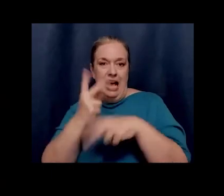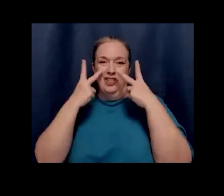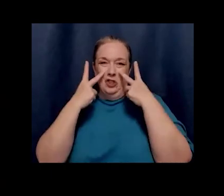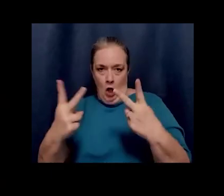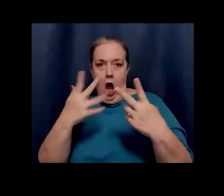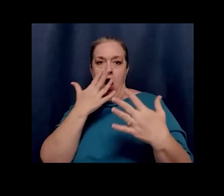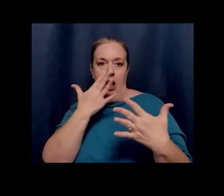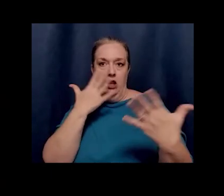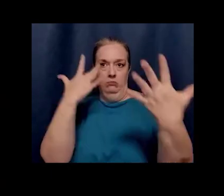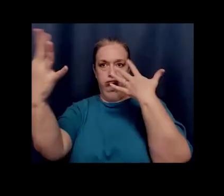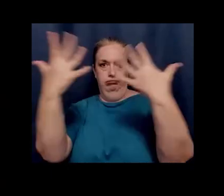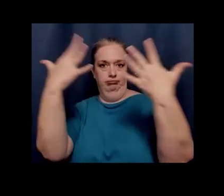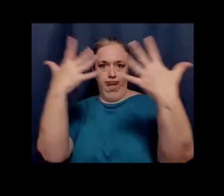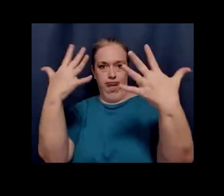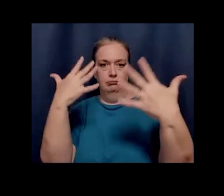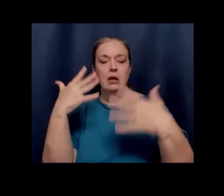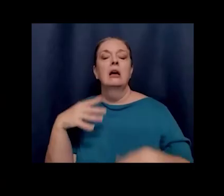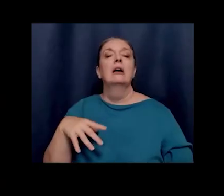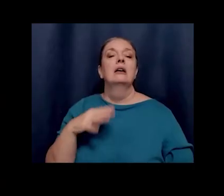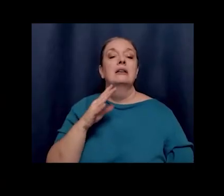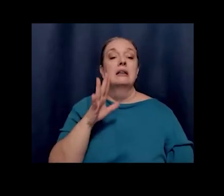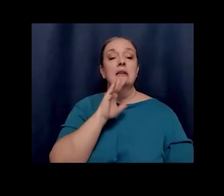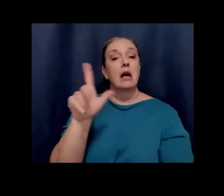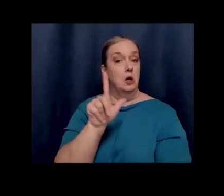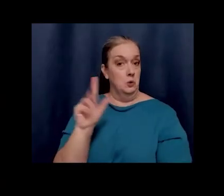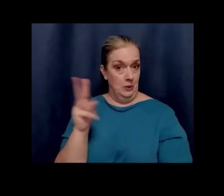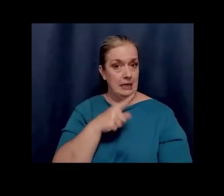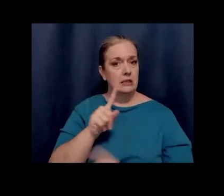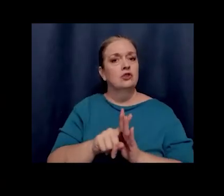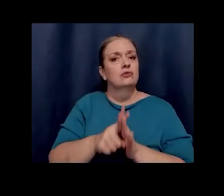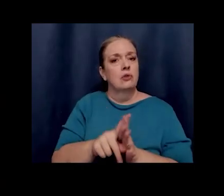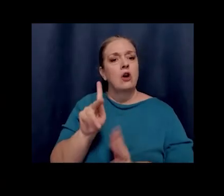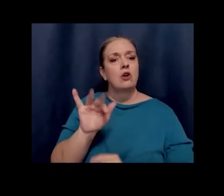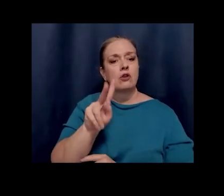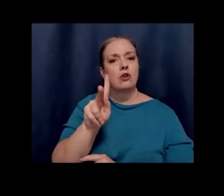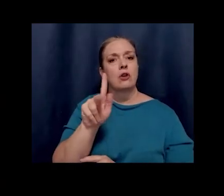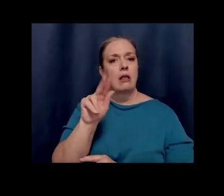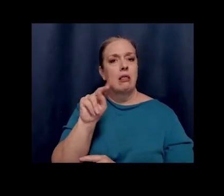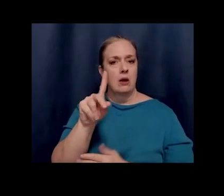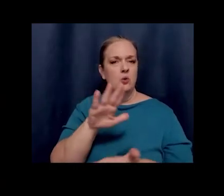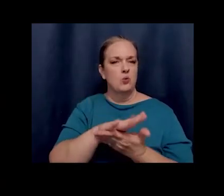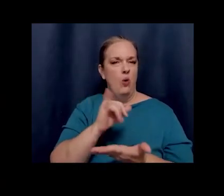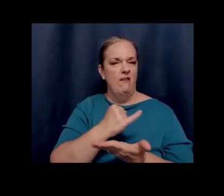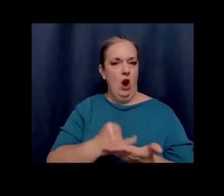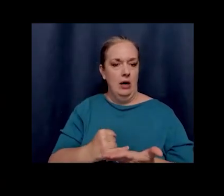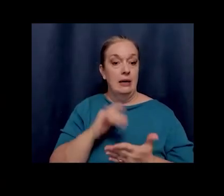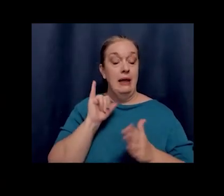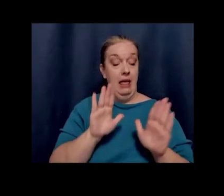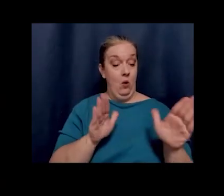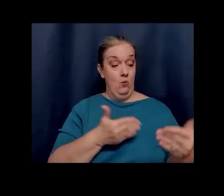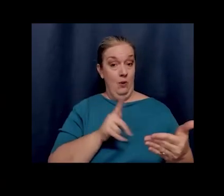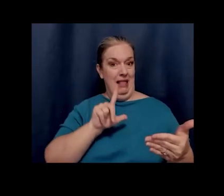of 26, he started the Kirkland School of Art. The main classroom that would later become his